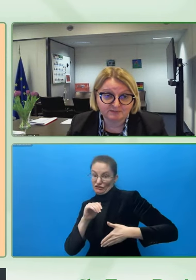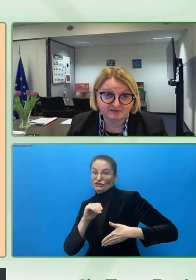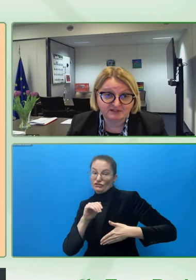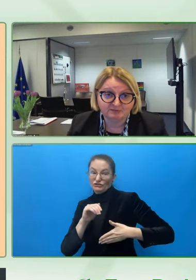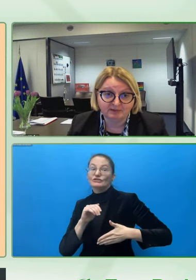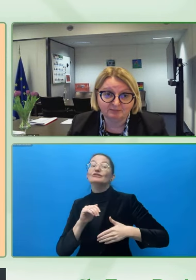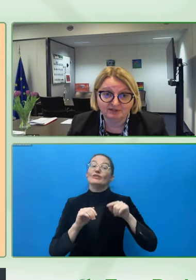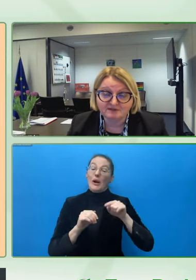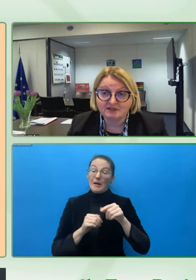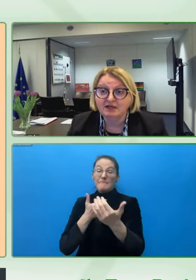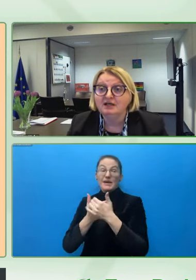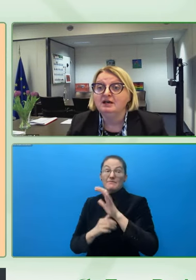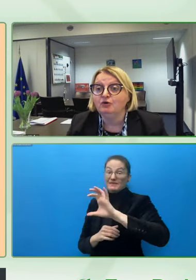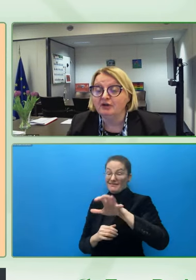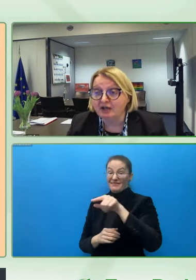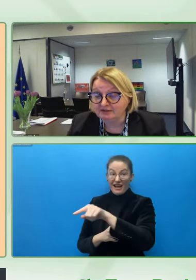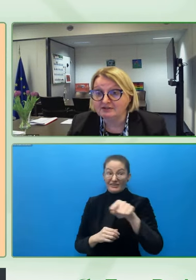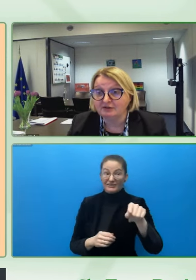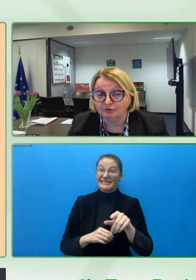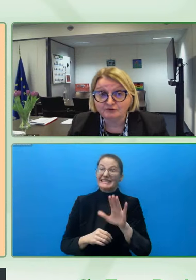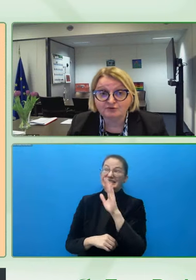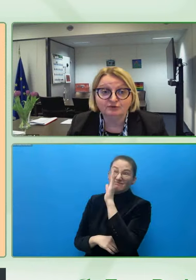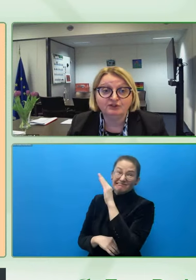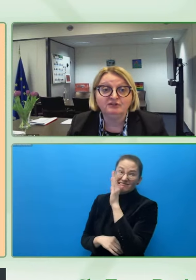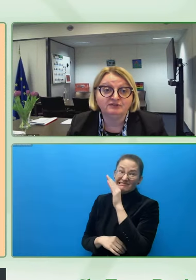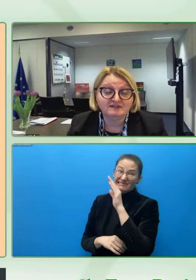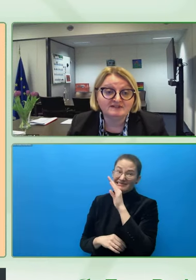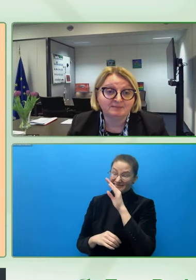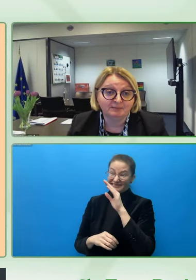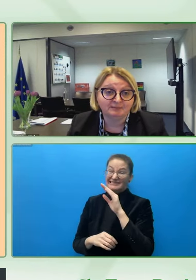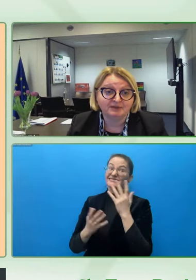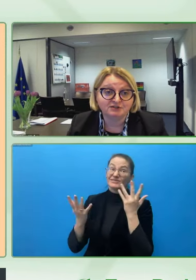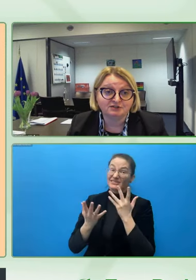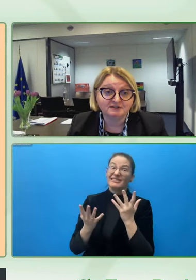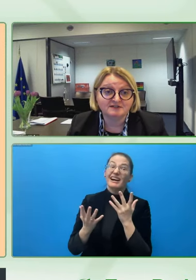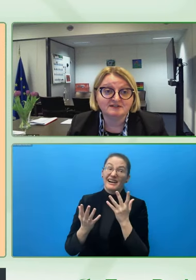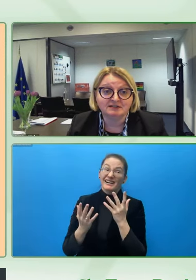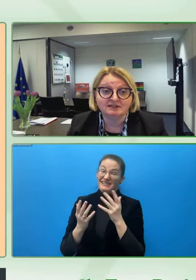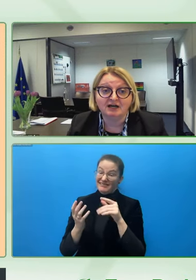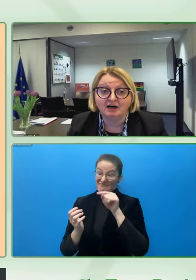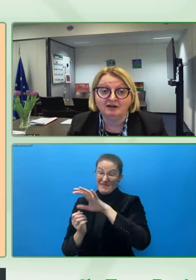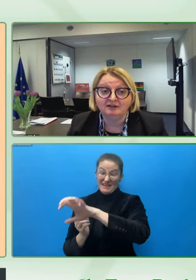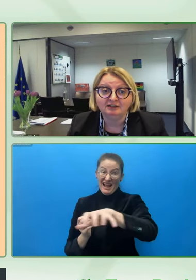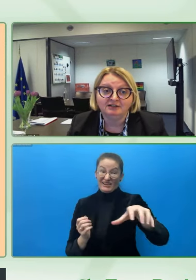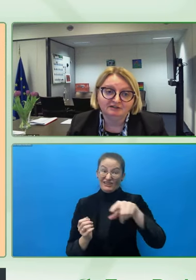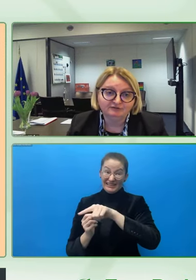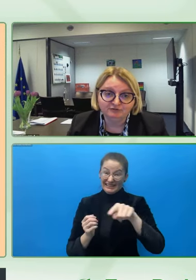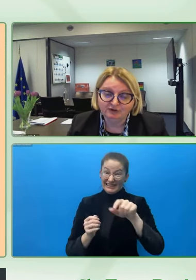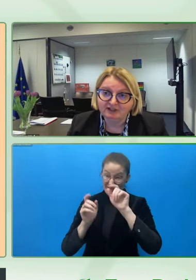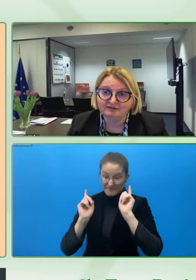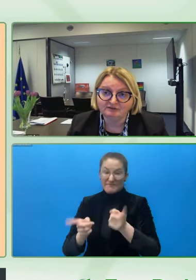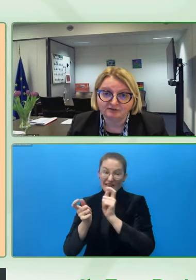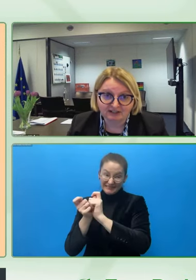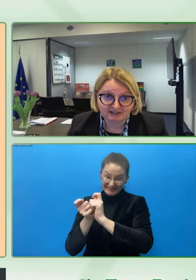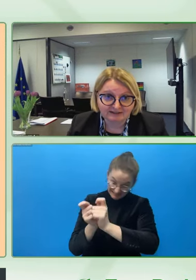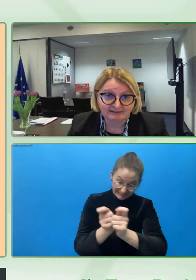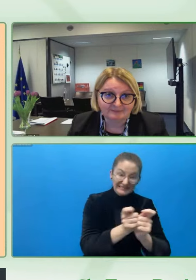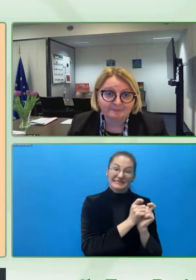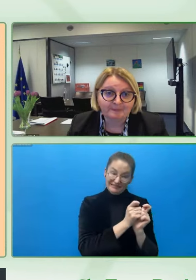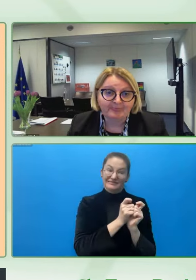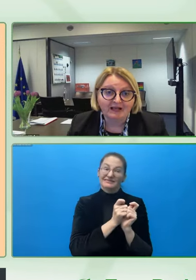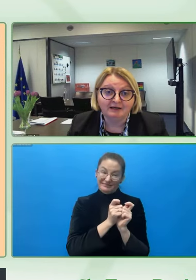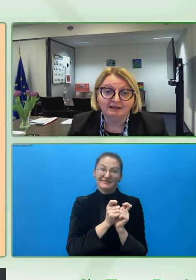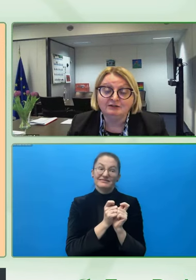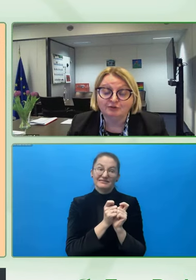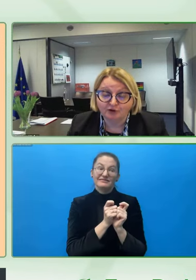national transposition members, and also if these measures are fully and correctly